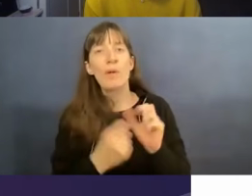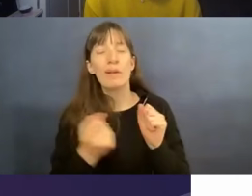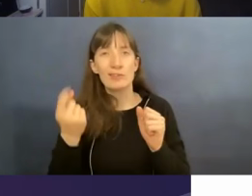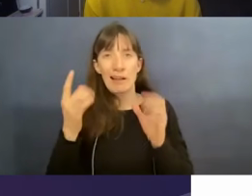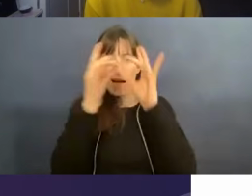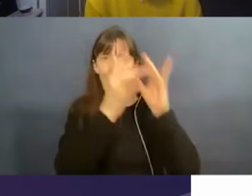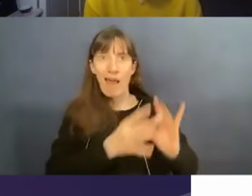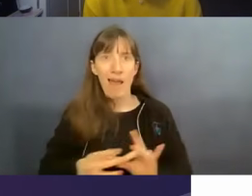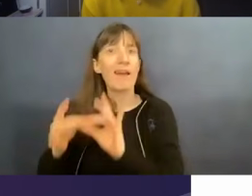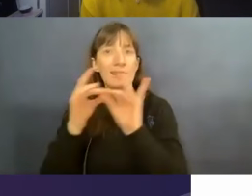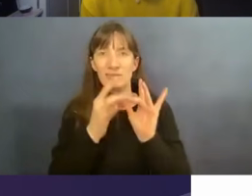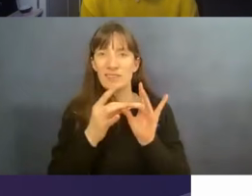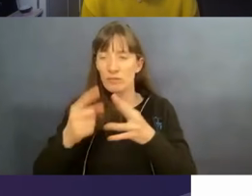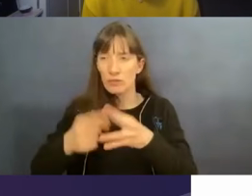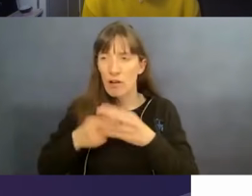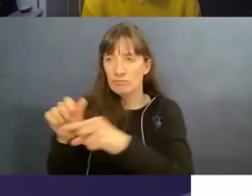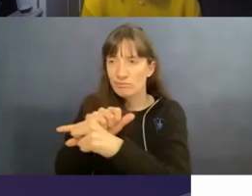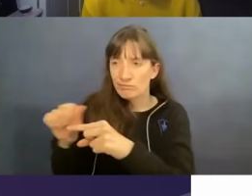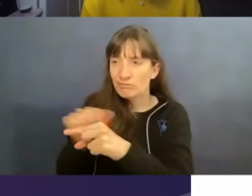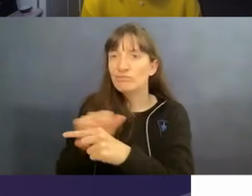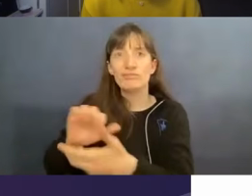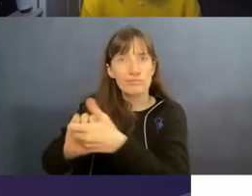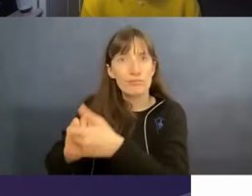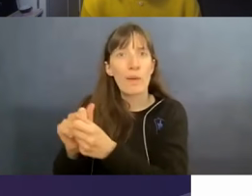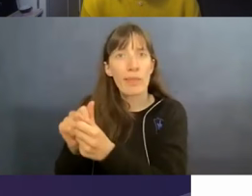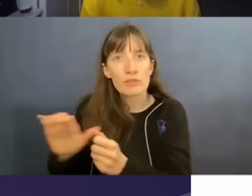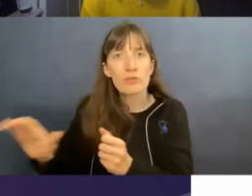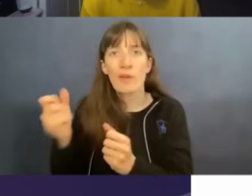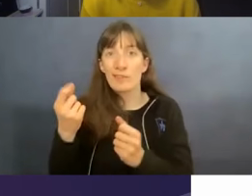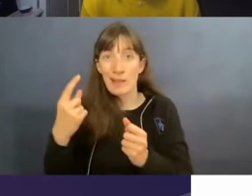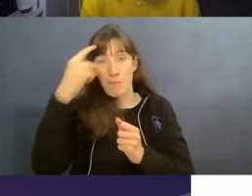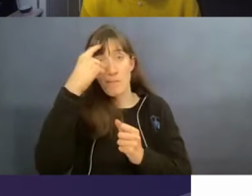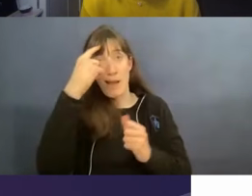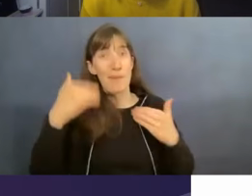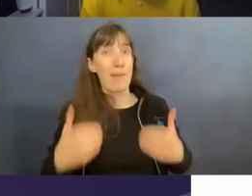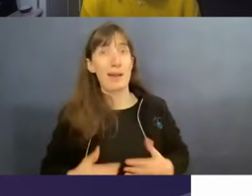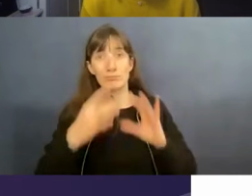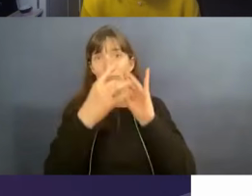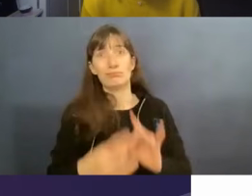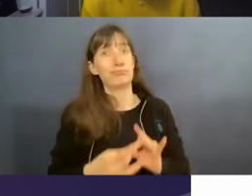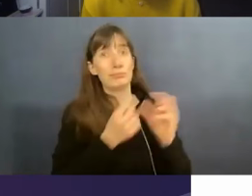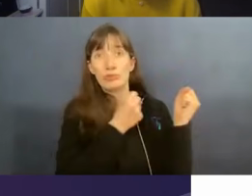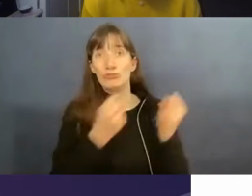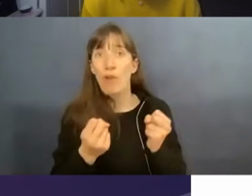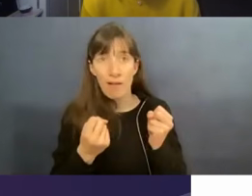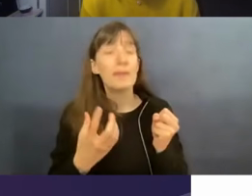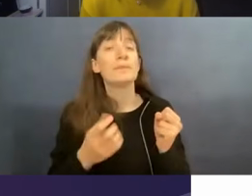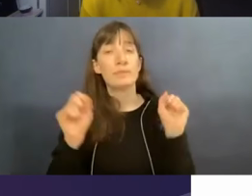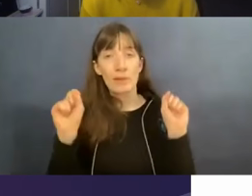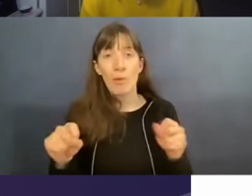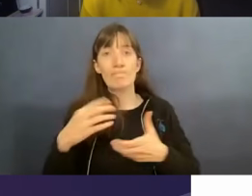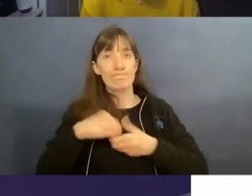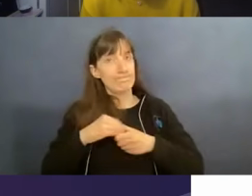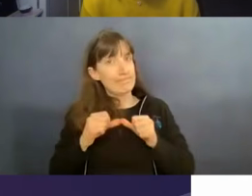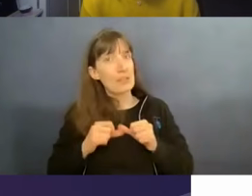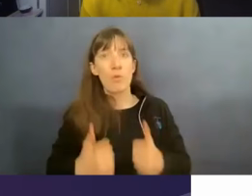do know, right, that our minds and our bodies are connected, and that it can continue to live in our